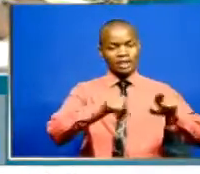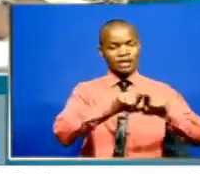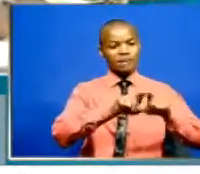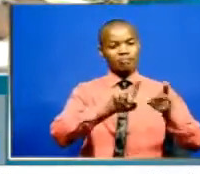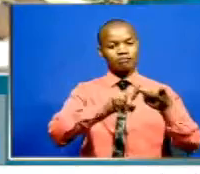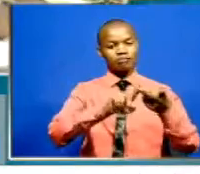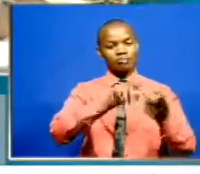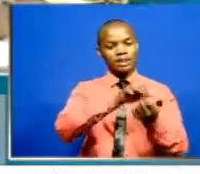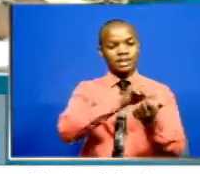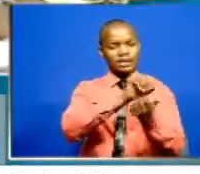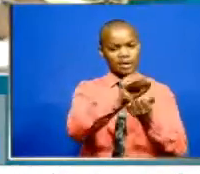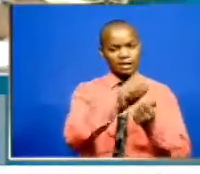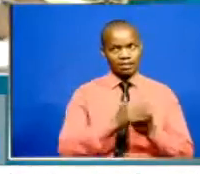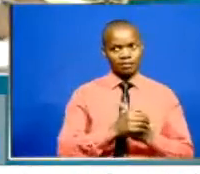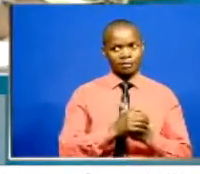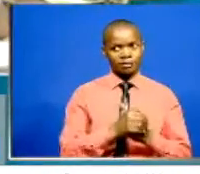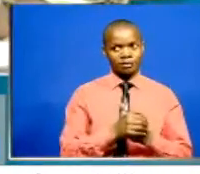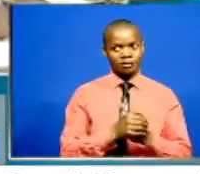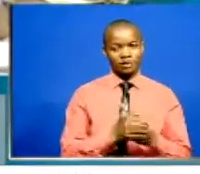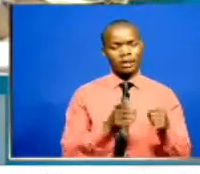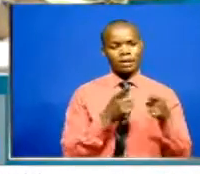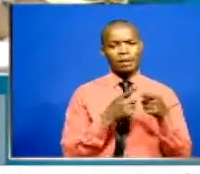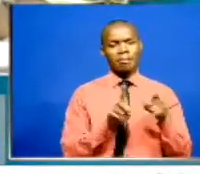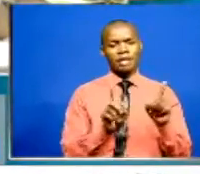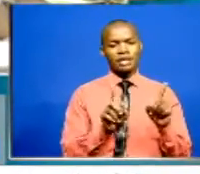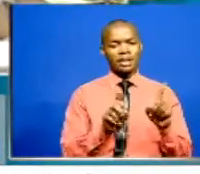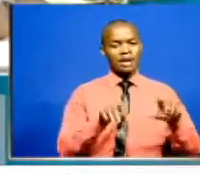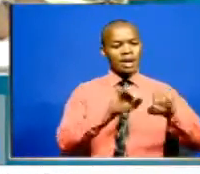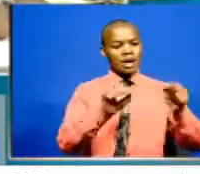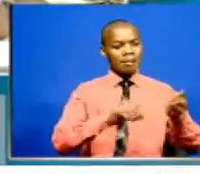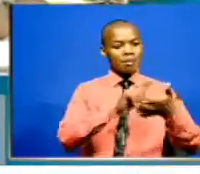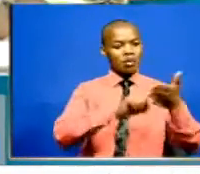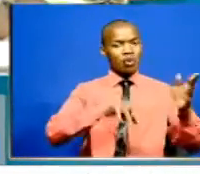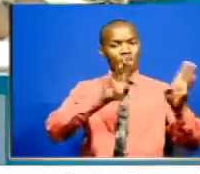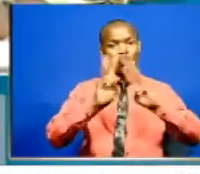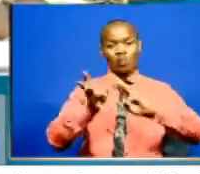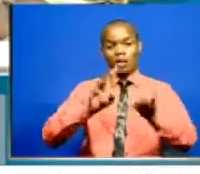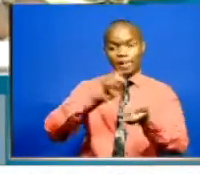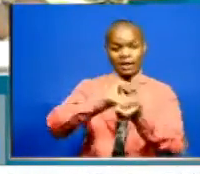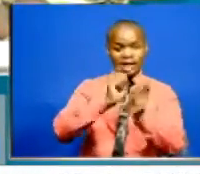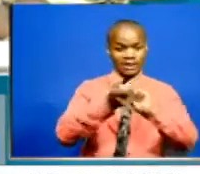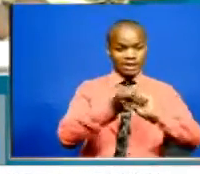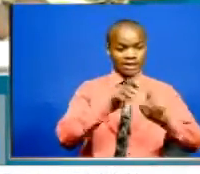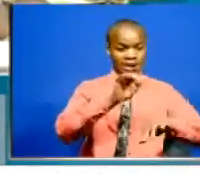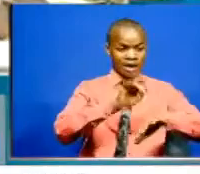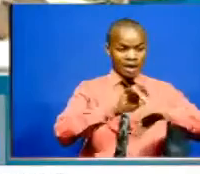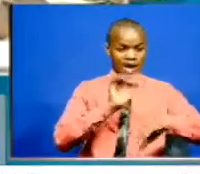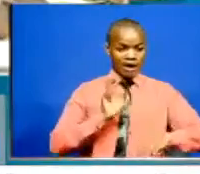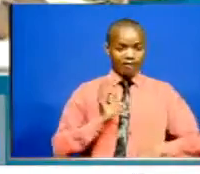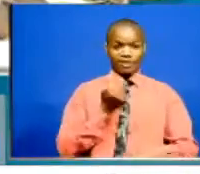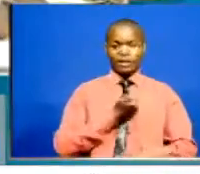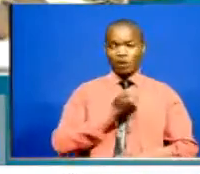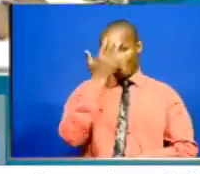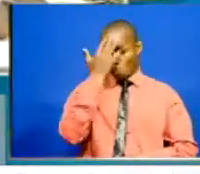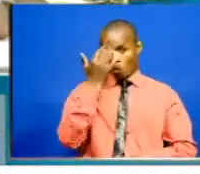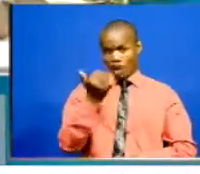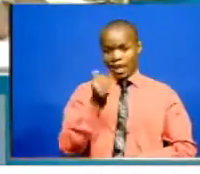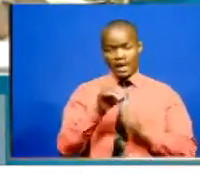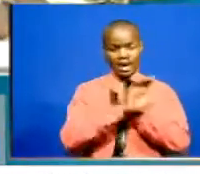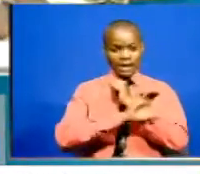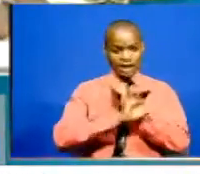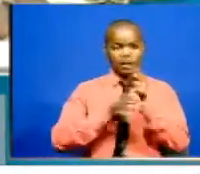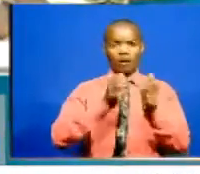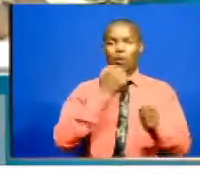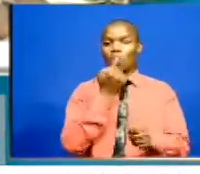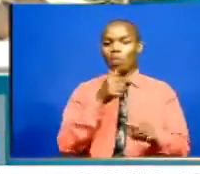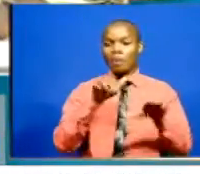but we keep on seeing the climate change affecting us because member states are still not